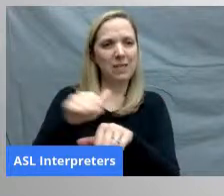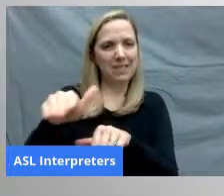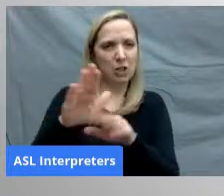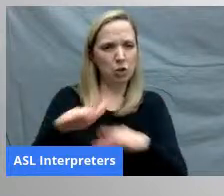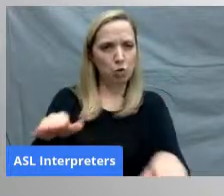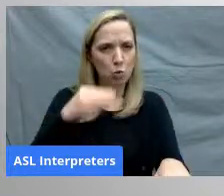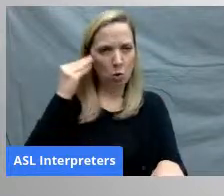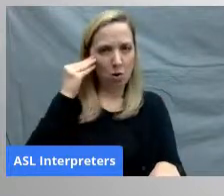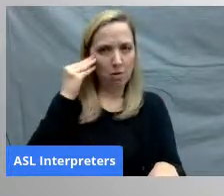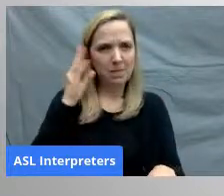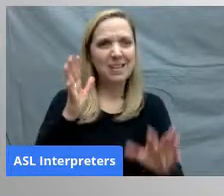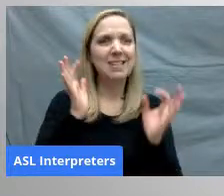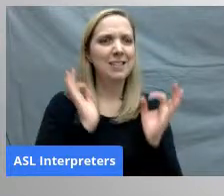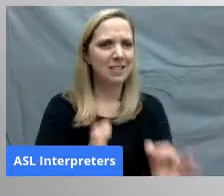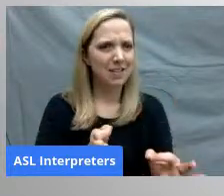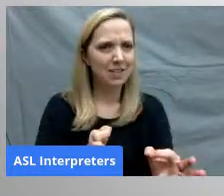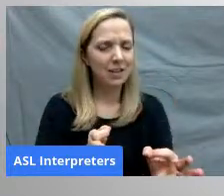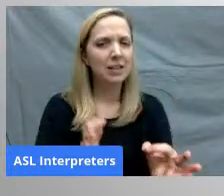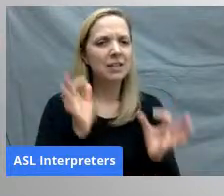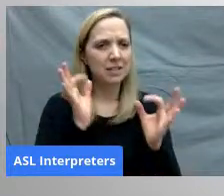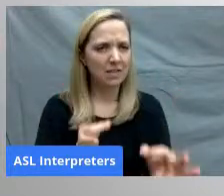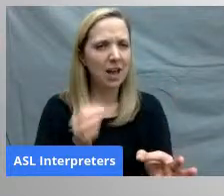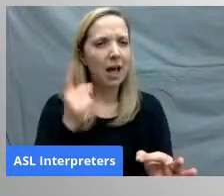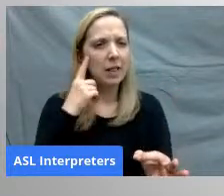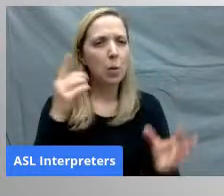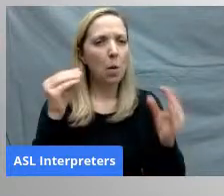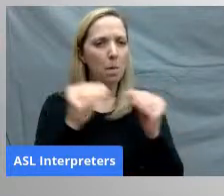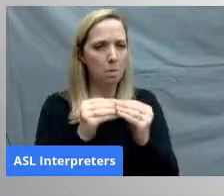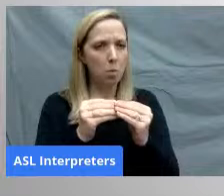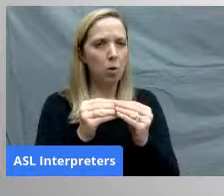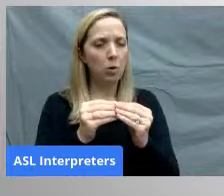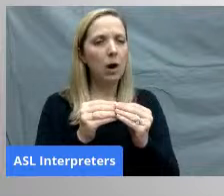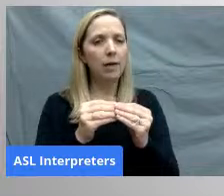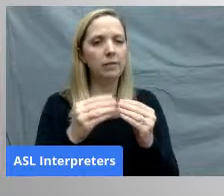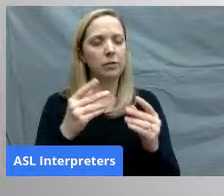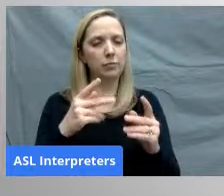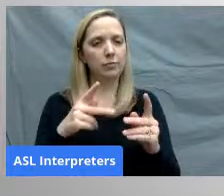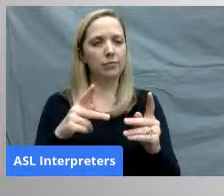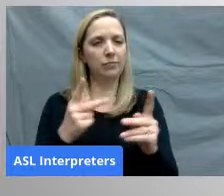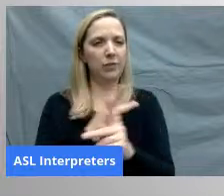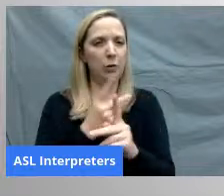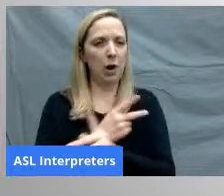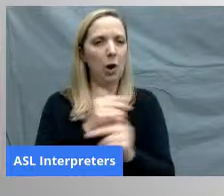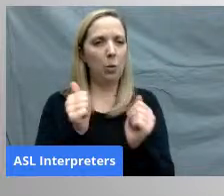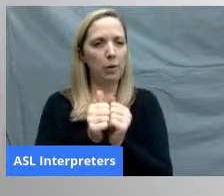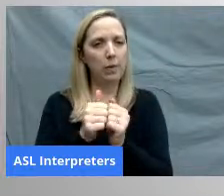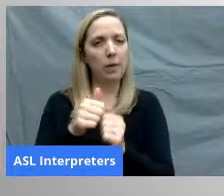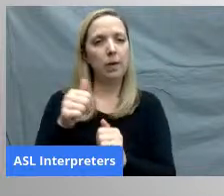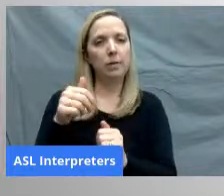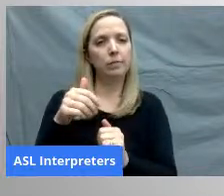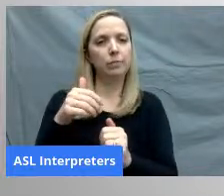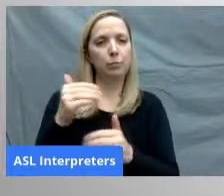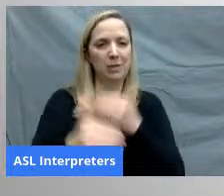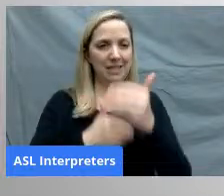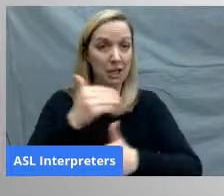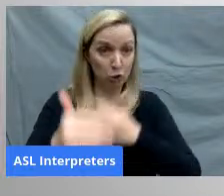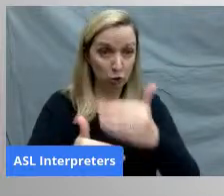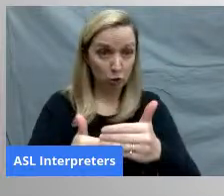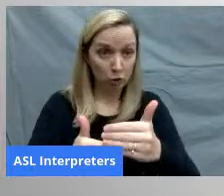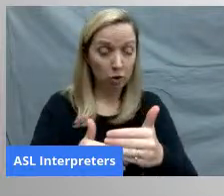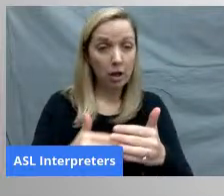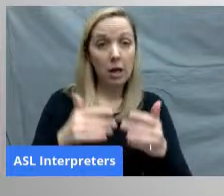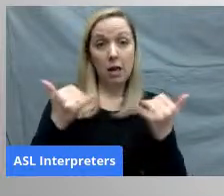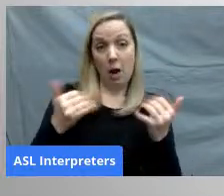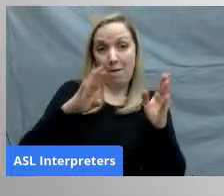And I think it's something that we're going to have to flush out in a procedure. This is the policy, but Ms. Gillis and I are going to be working